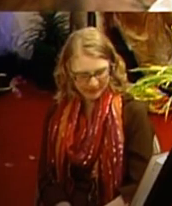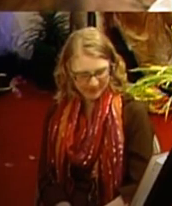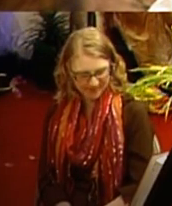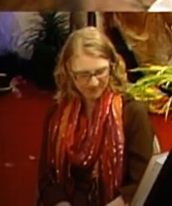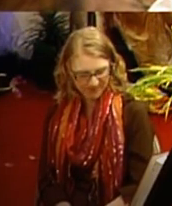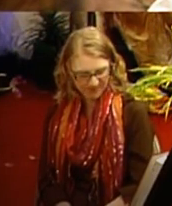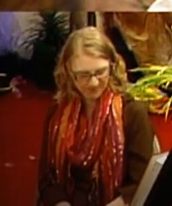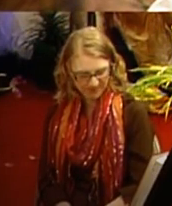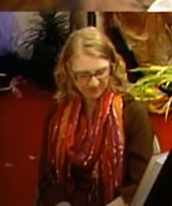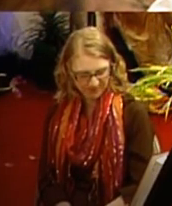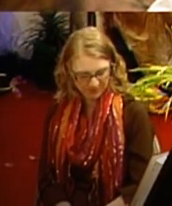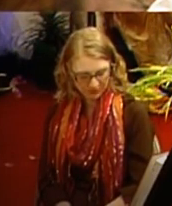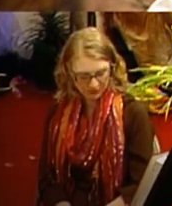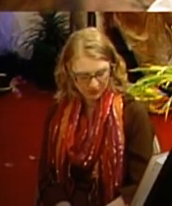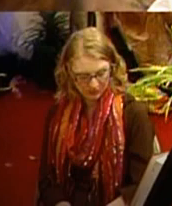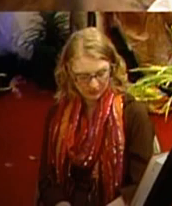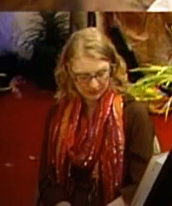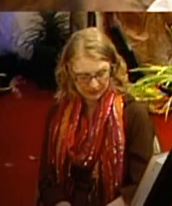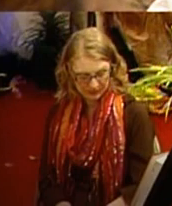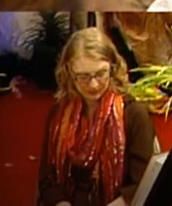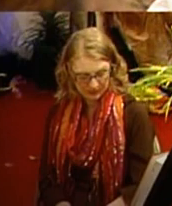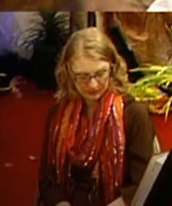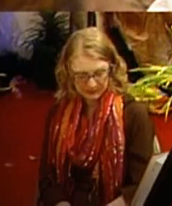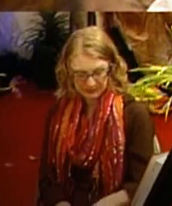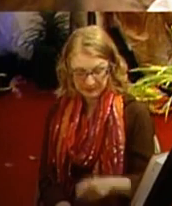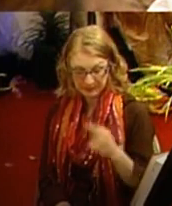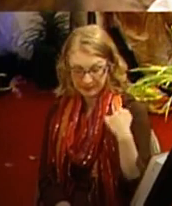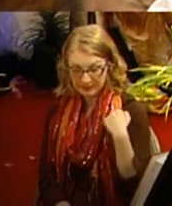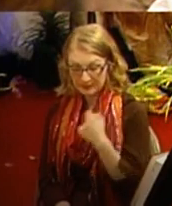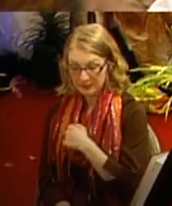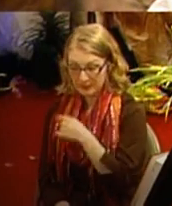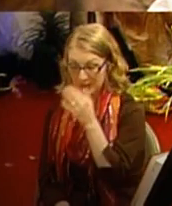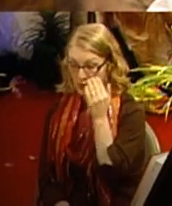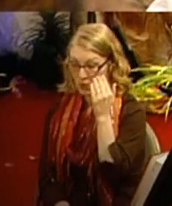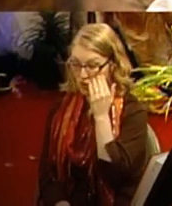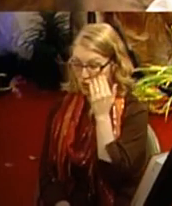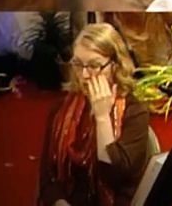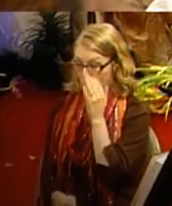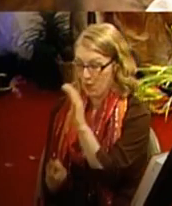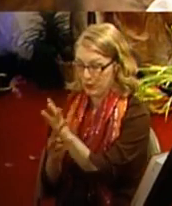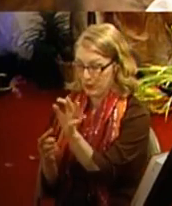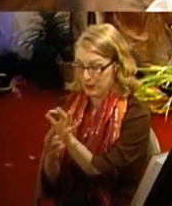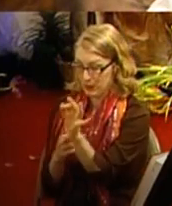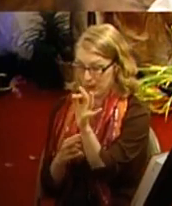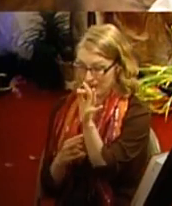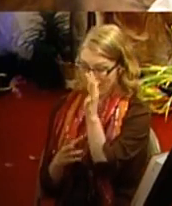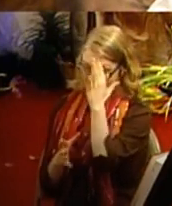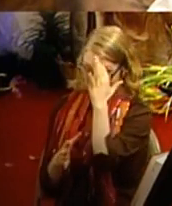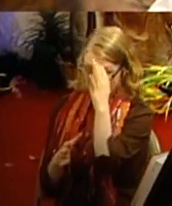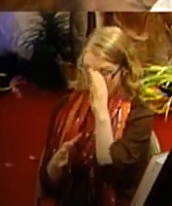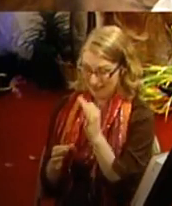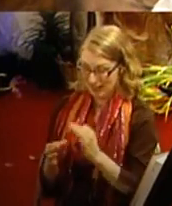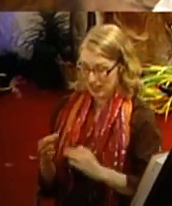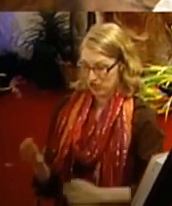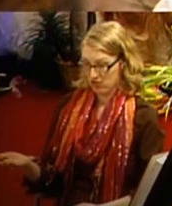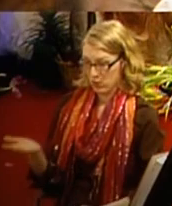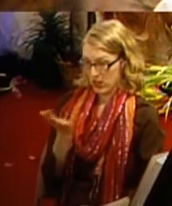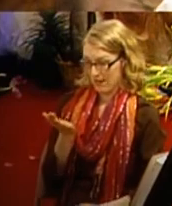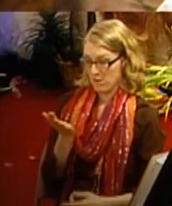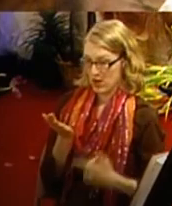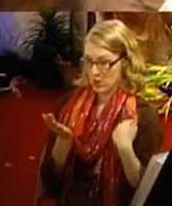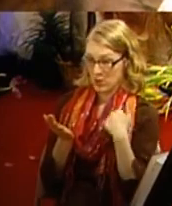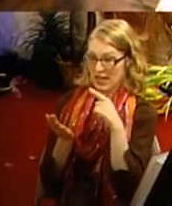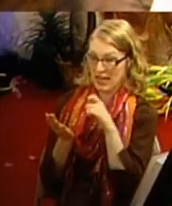we know that we are confronted with conscientious decisions and choices that we must make, and when we think of the